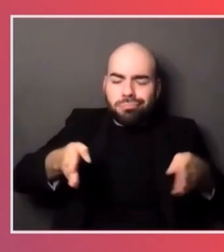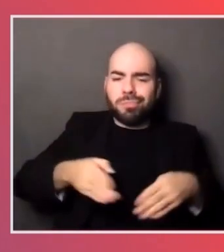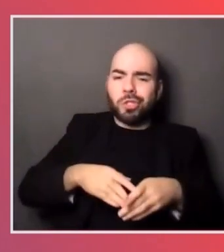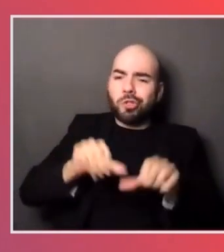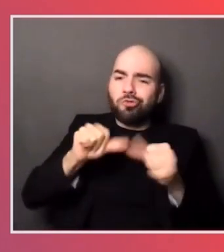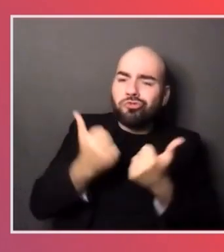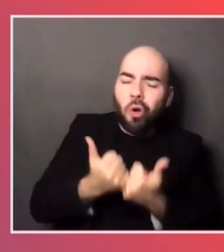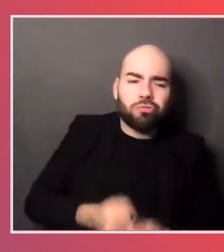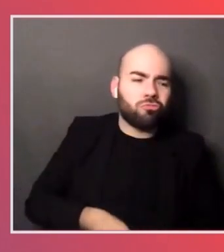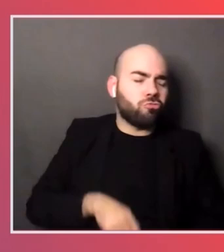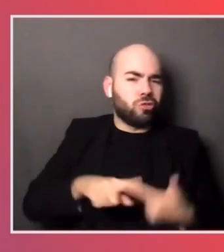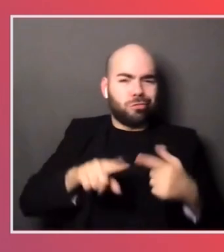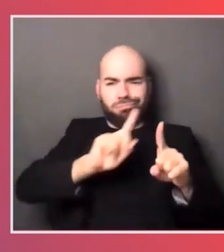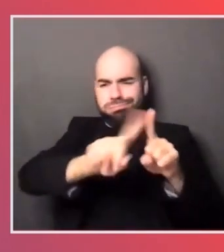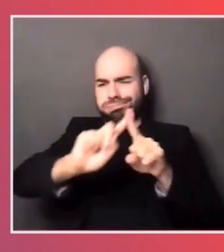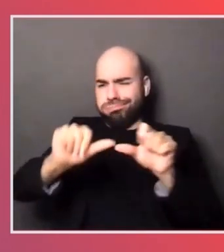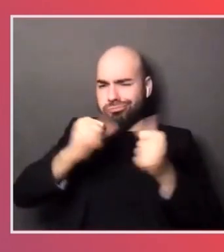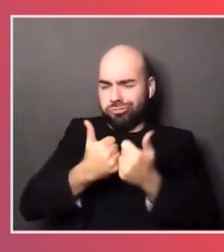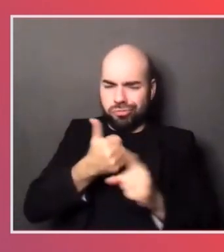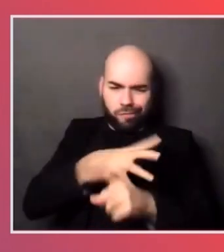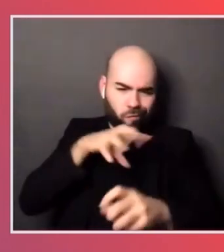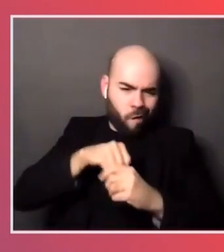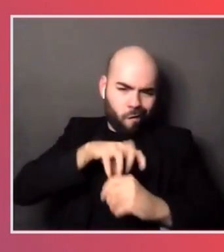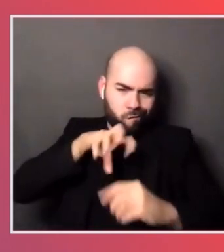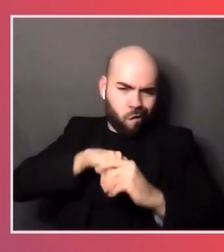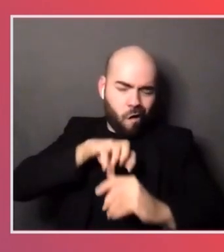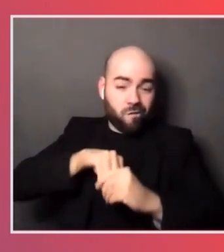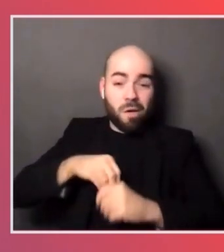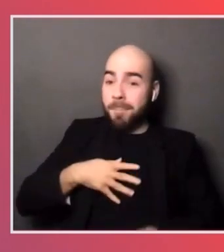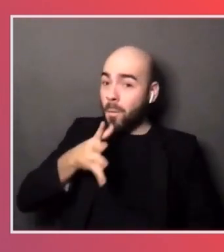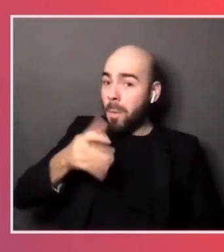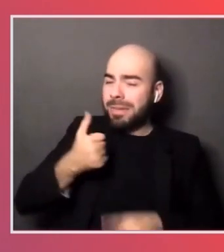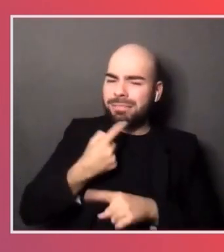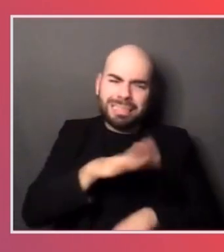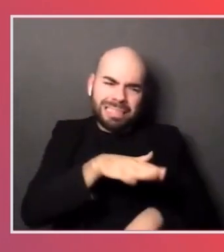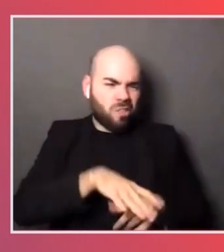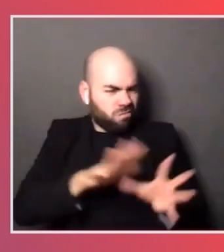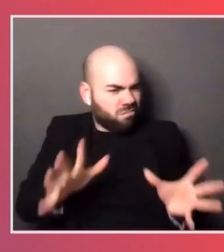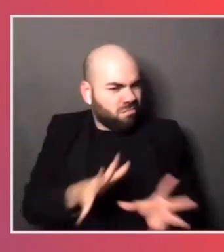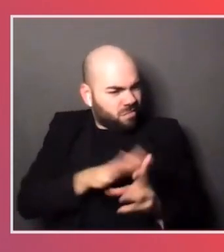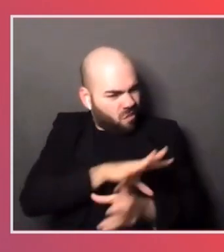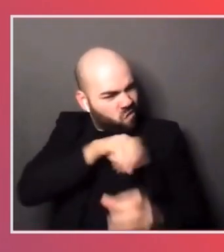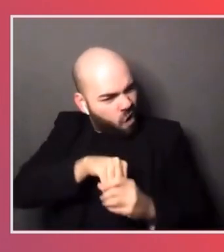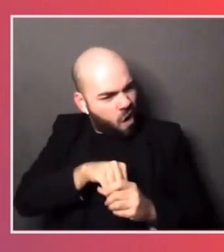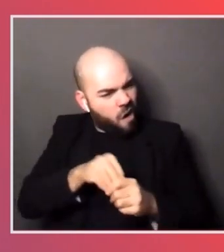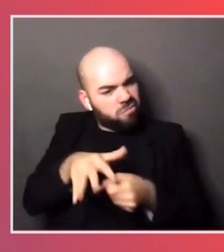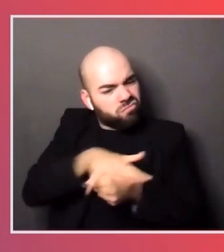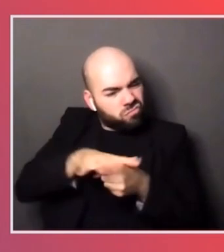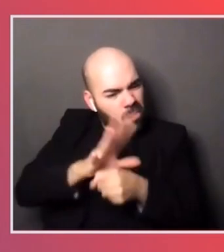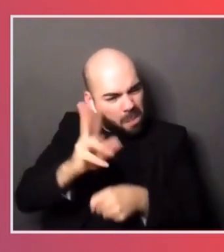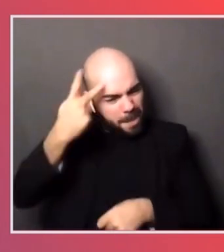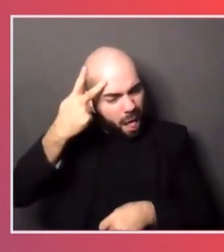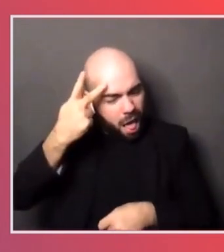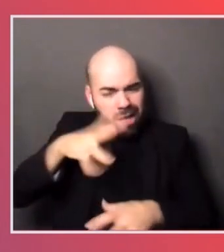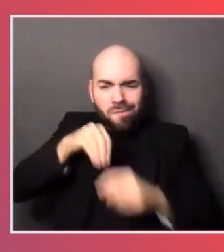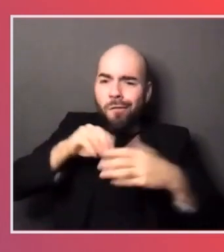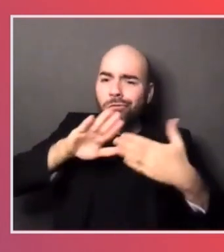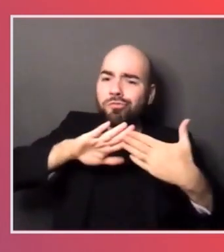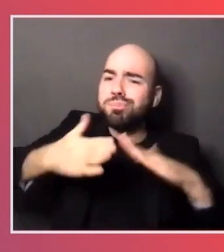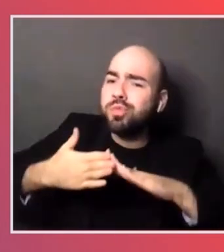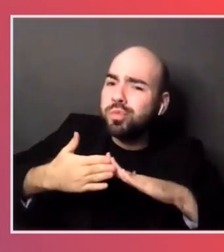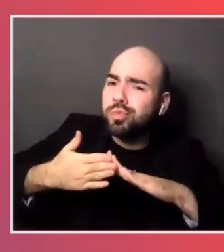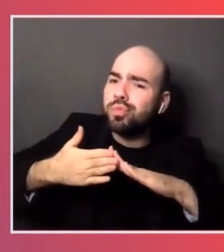get involved in local politics and be active in our communities. that's a huge part of the integrity of